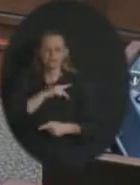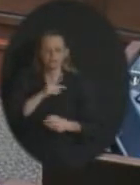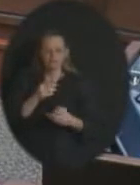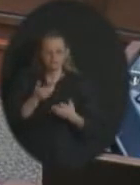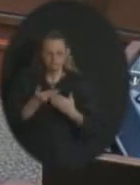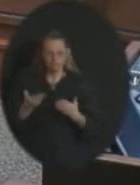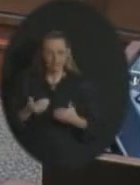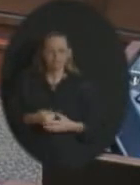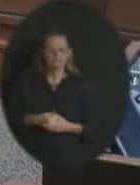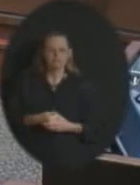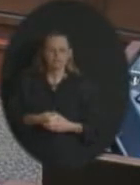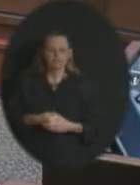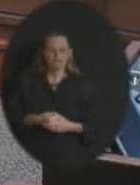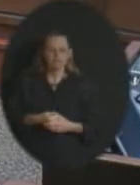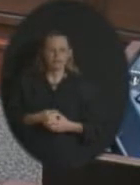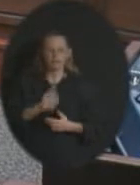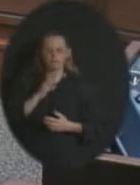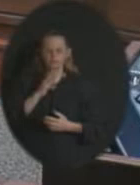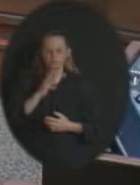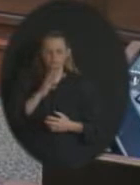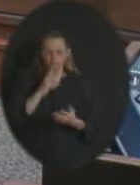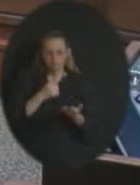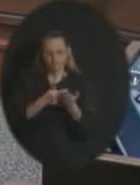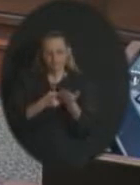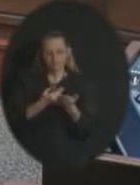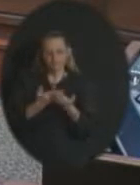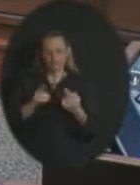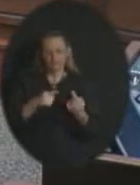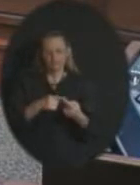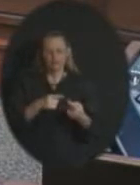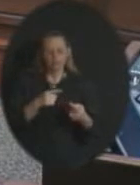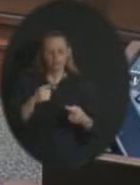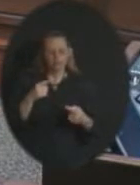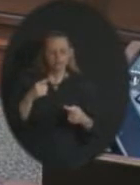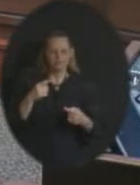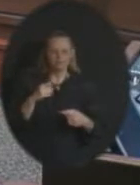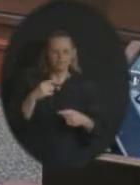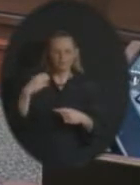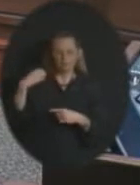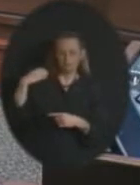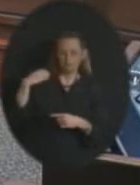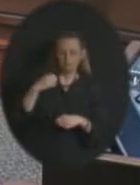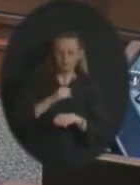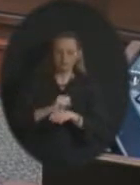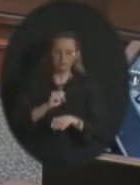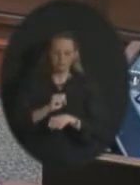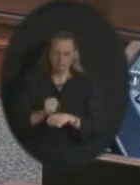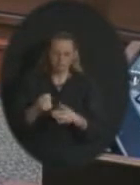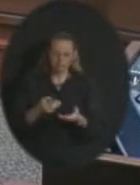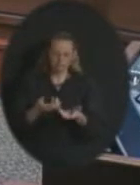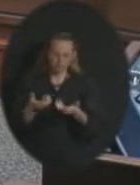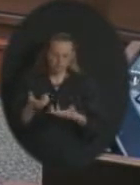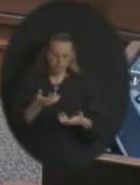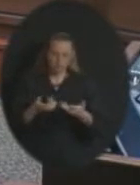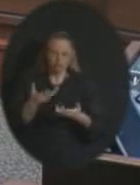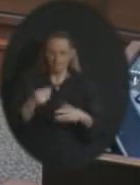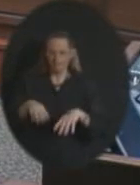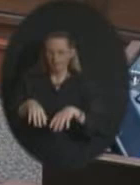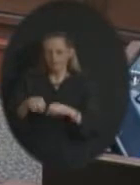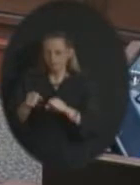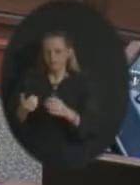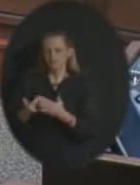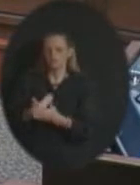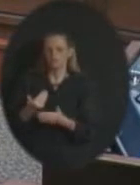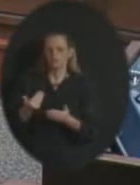to discuss matters relating to employer-employee negotiations, and for the preliminary discussion relating to the acquisition of real property, and that the